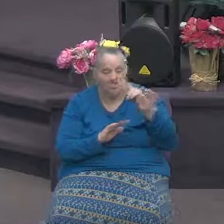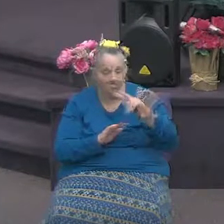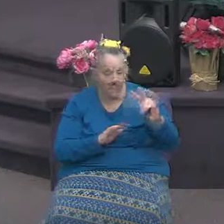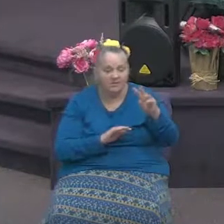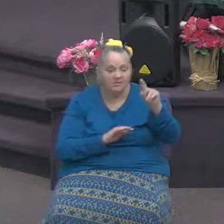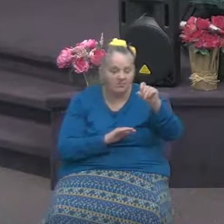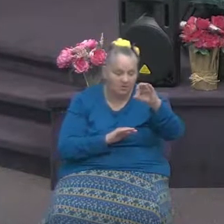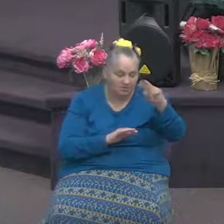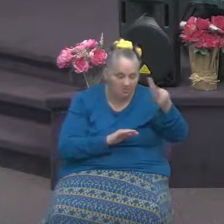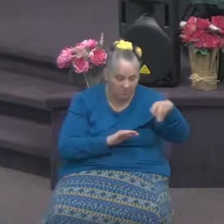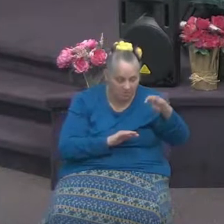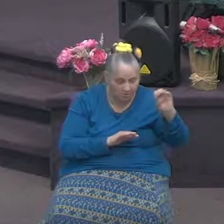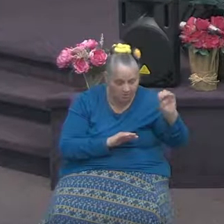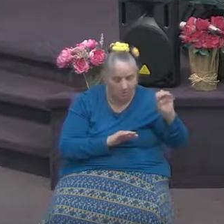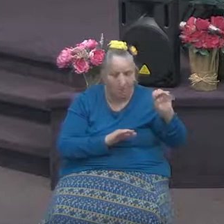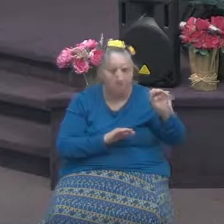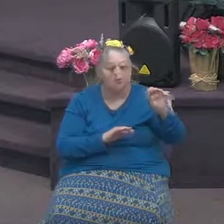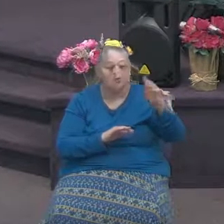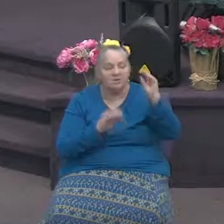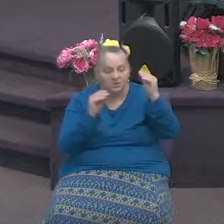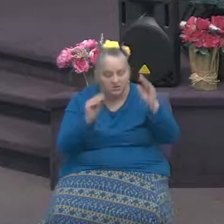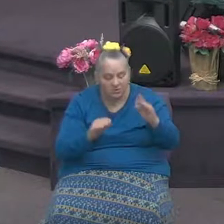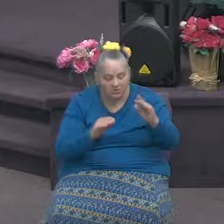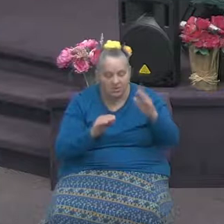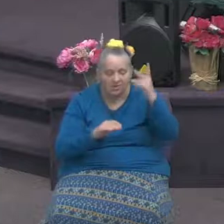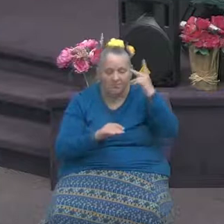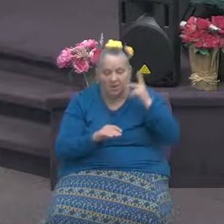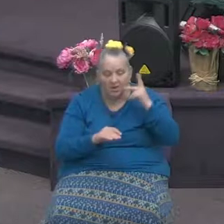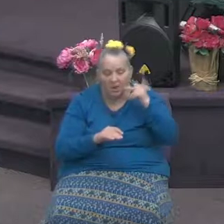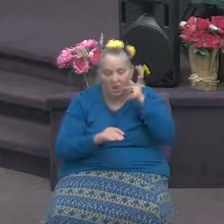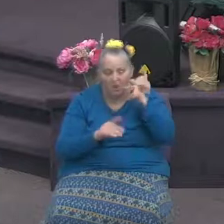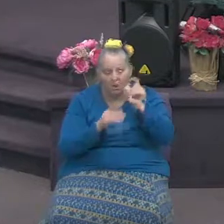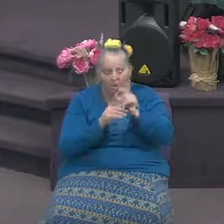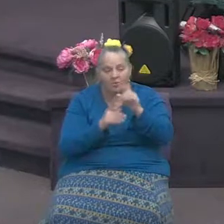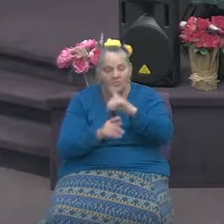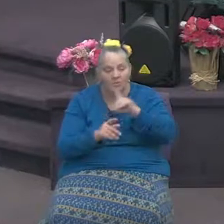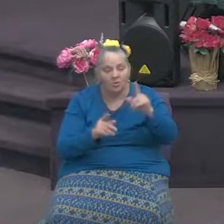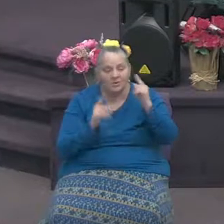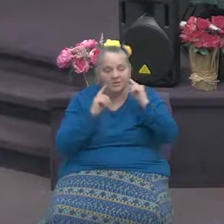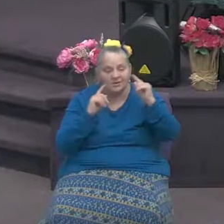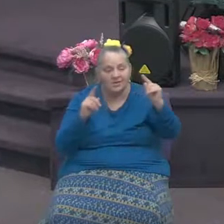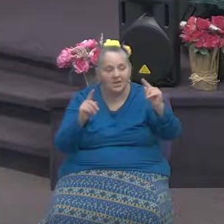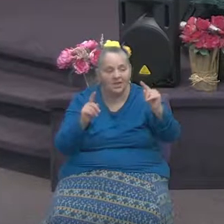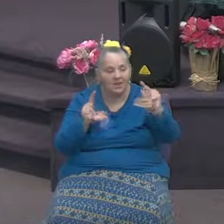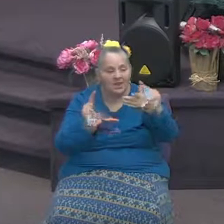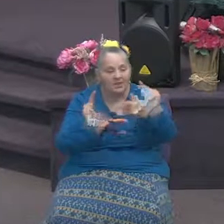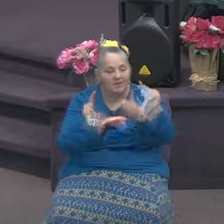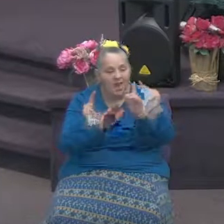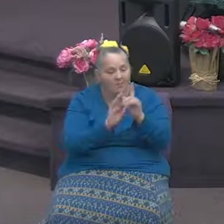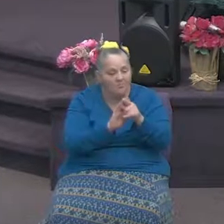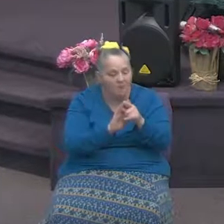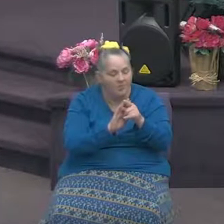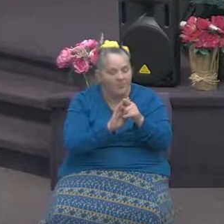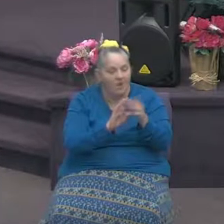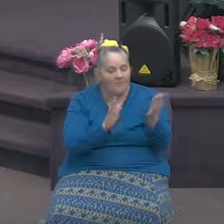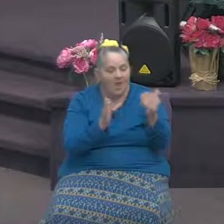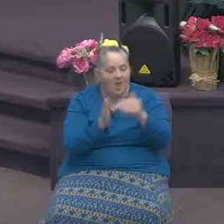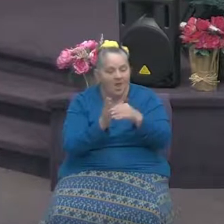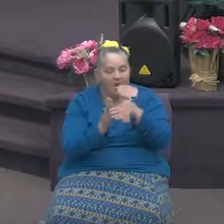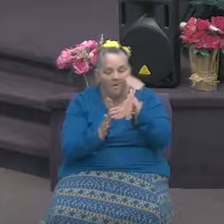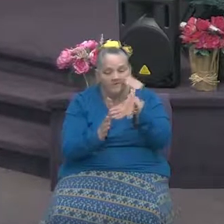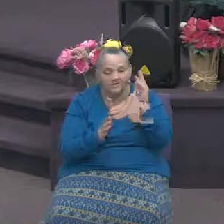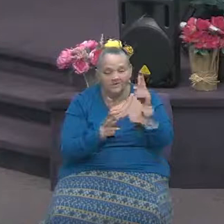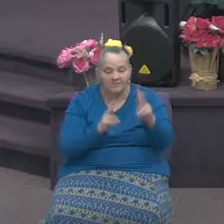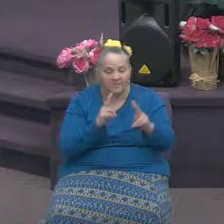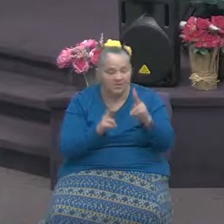and teachers and parents all heard the word of the Lord declared. After that moment, when I went back home to